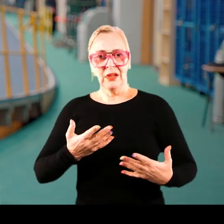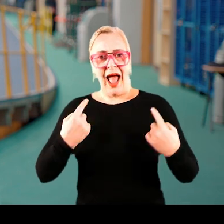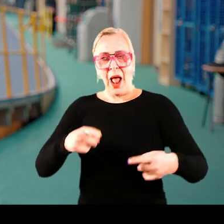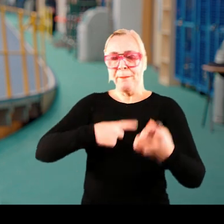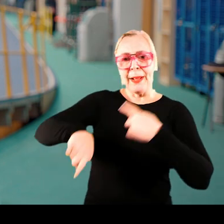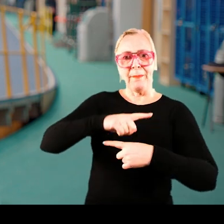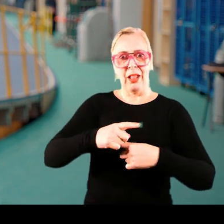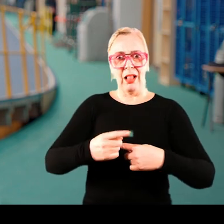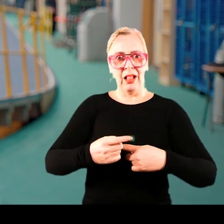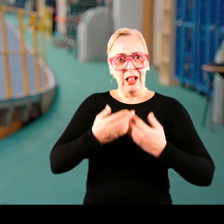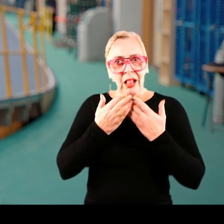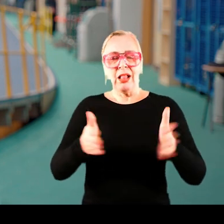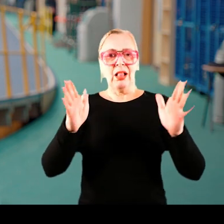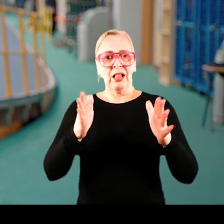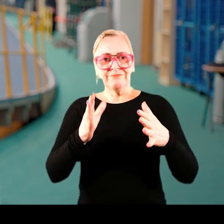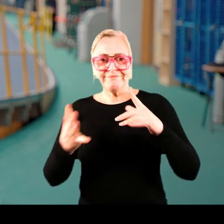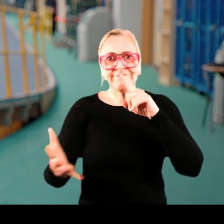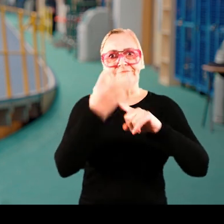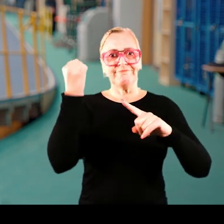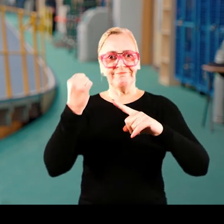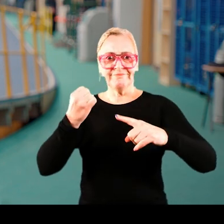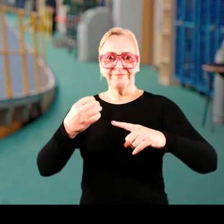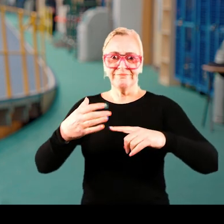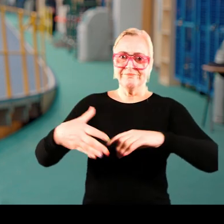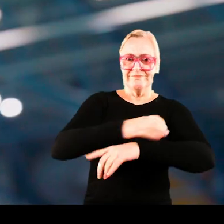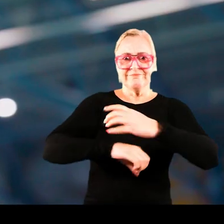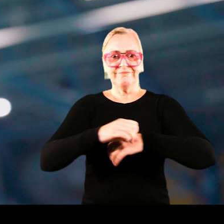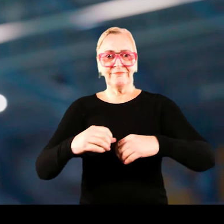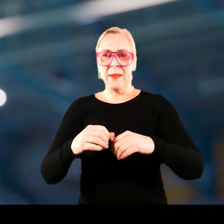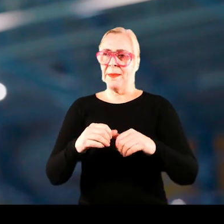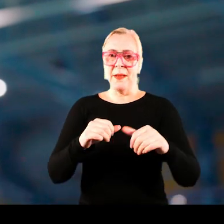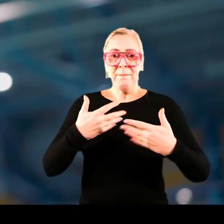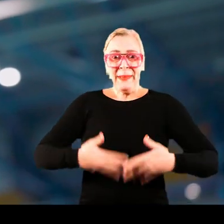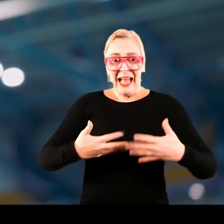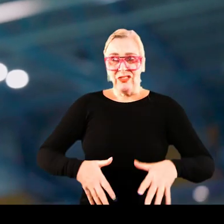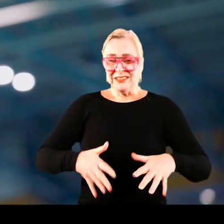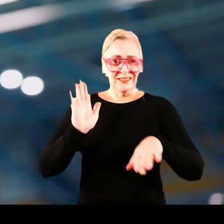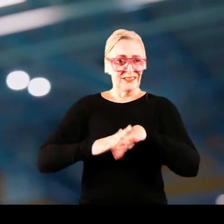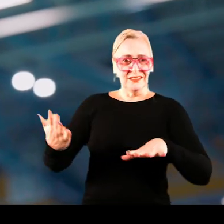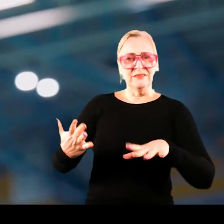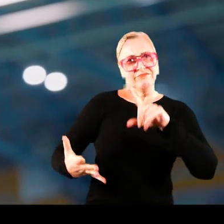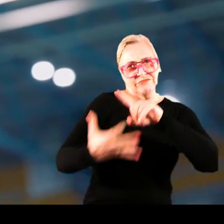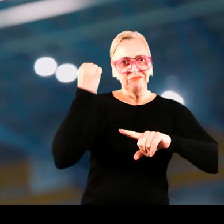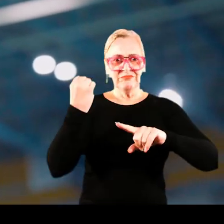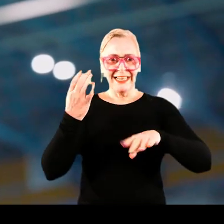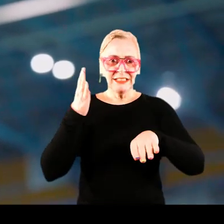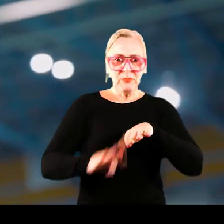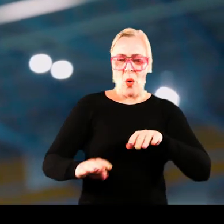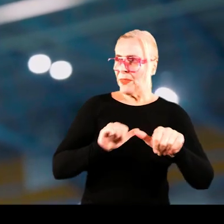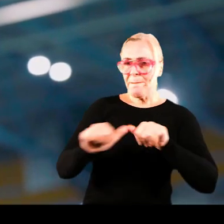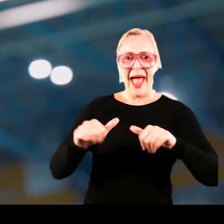gives people with periods to maximise the opportunity to perform at their best, regardless of what their body is